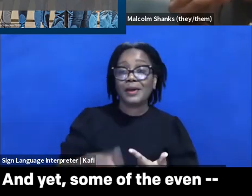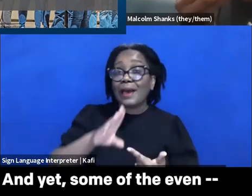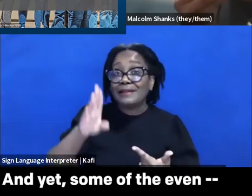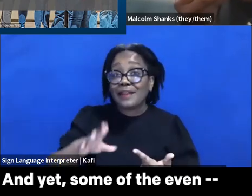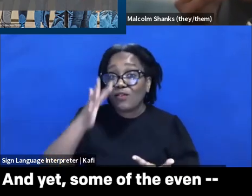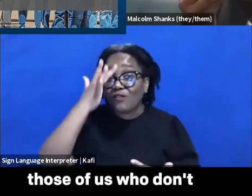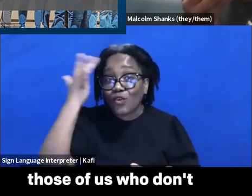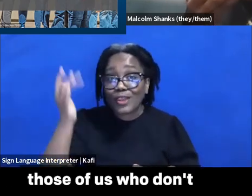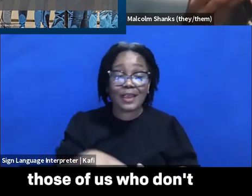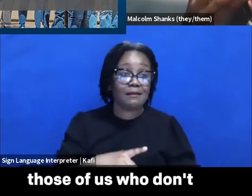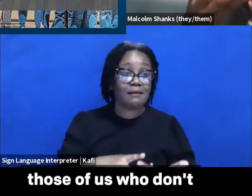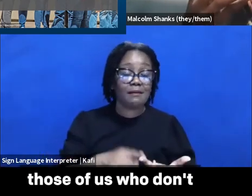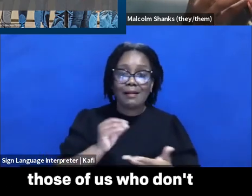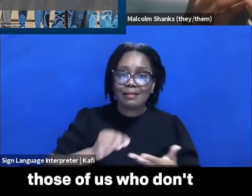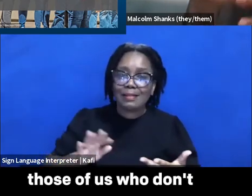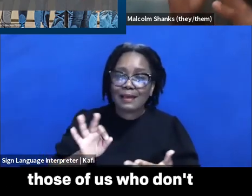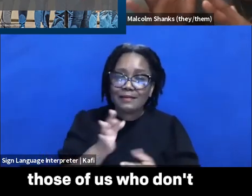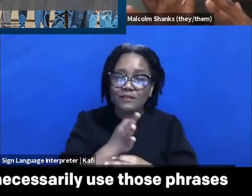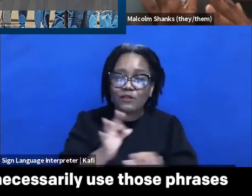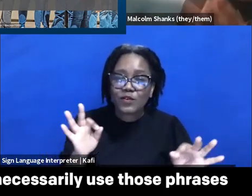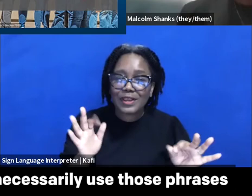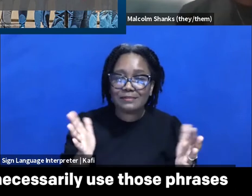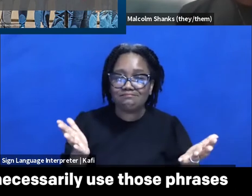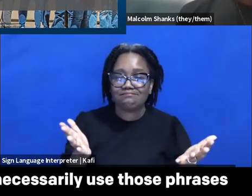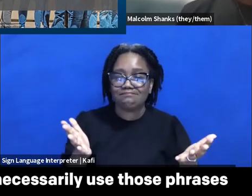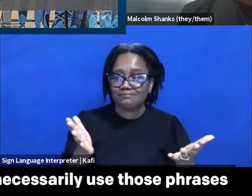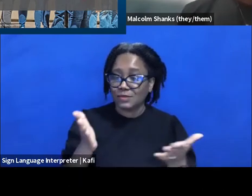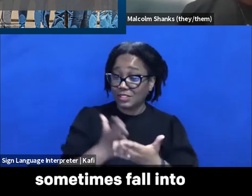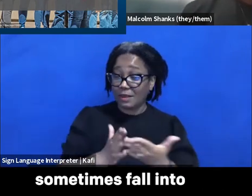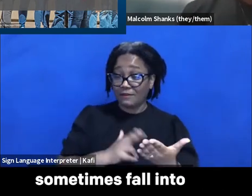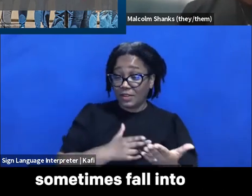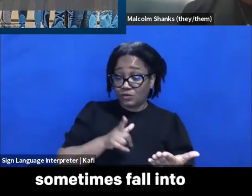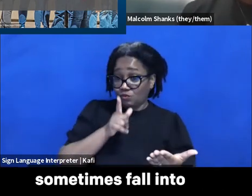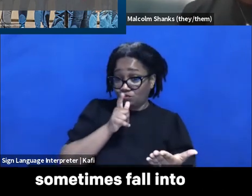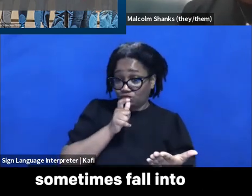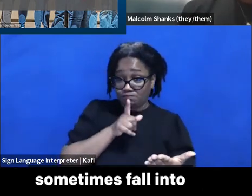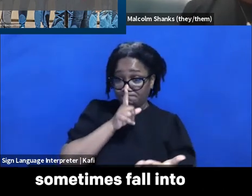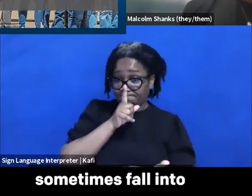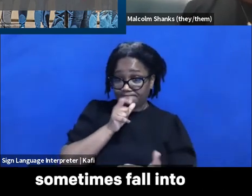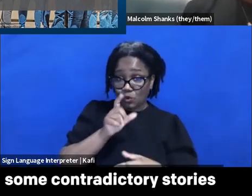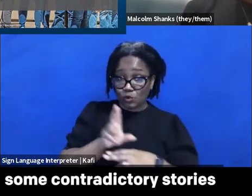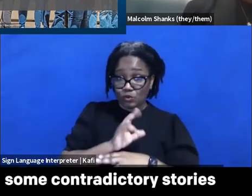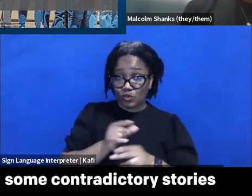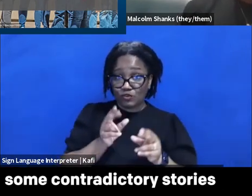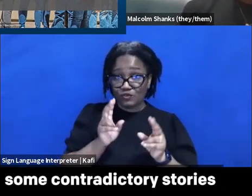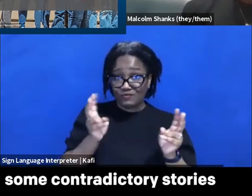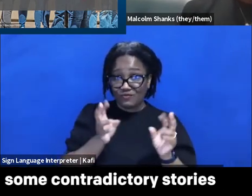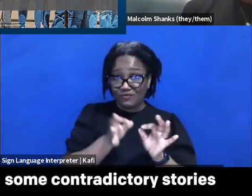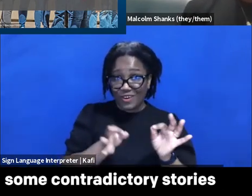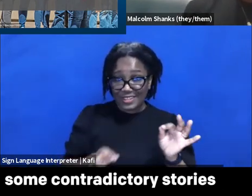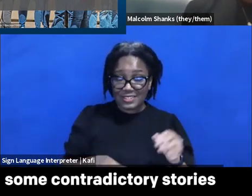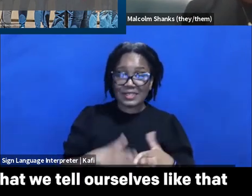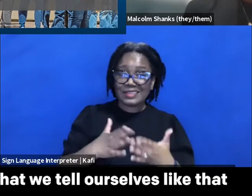of the, even those of us who don't necessarily use those phrases sometimes fall into some